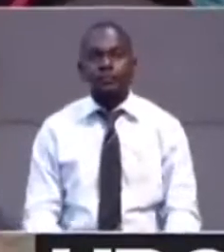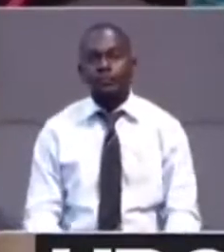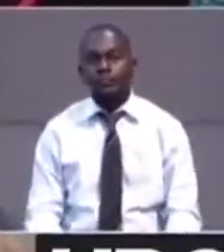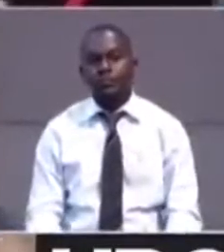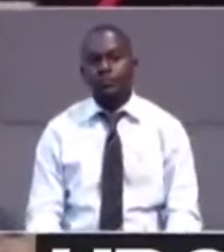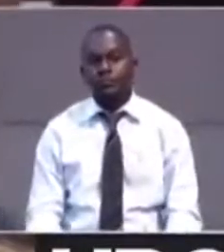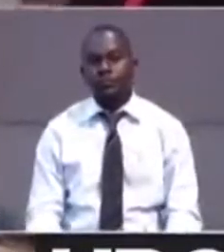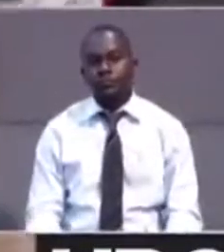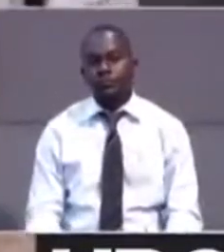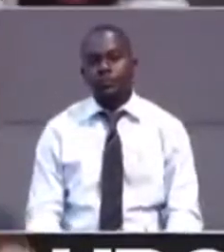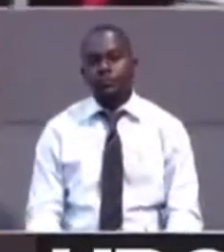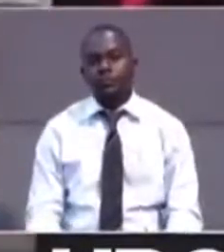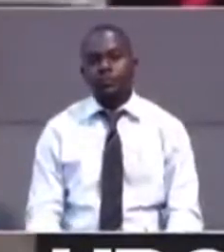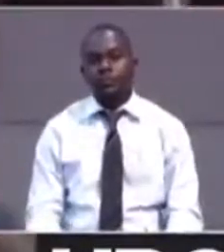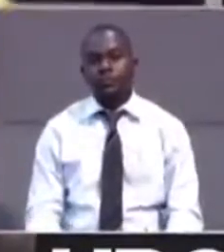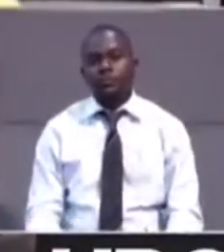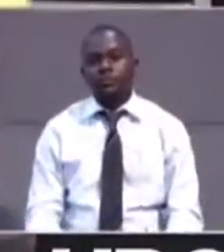report.